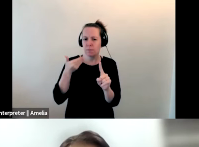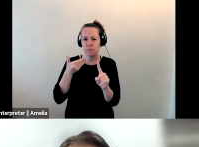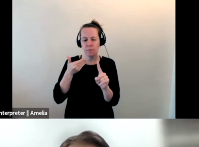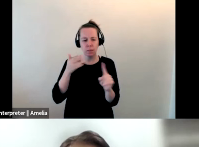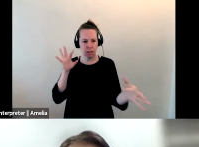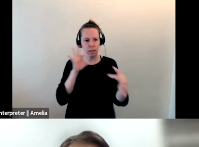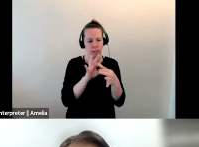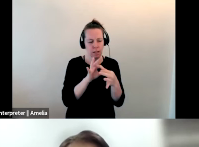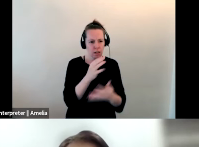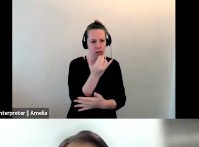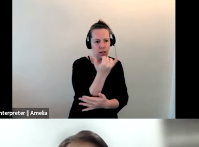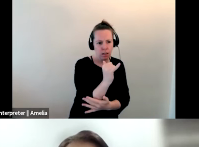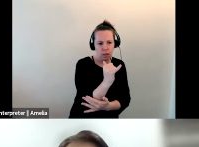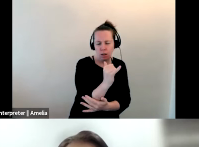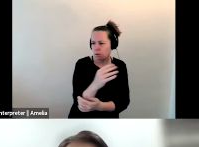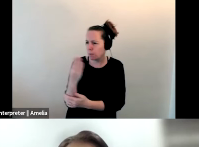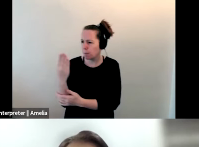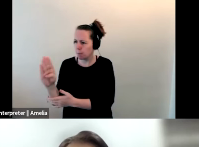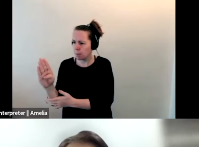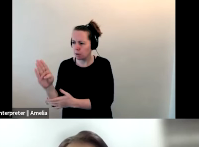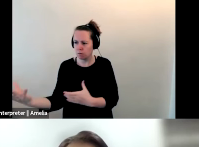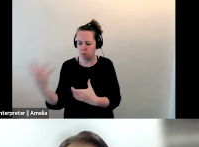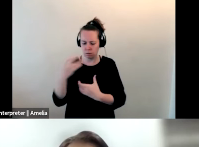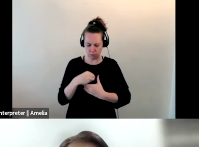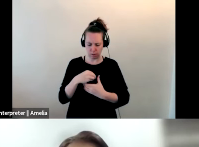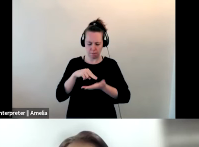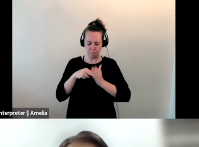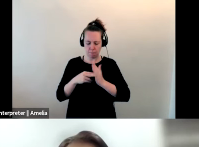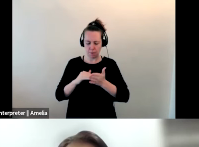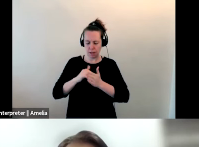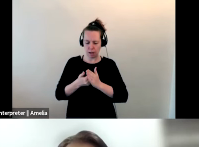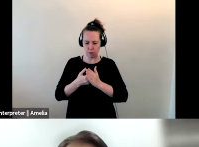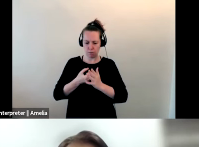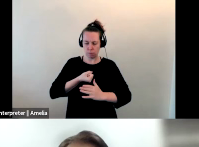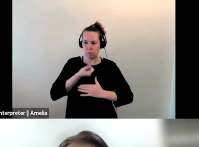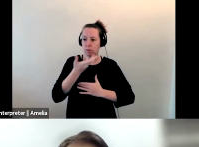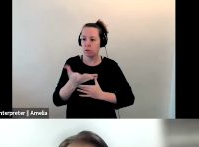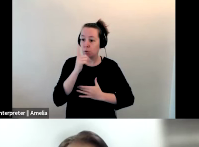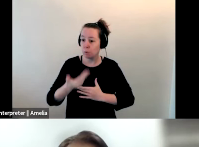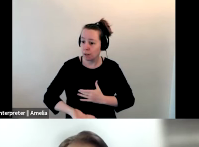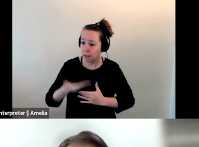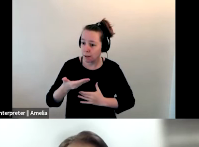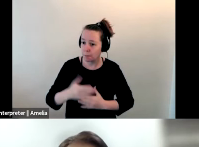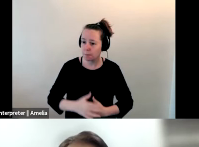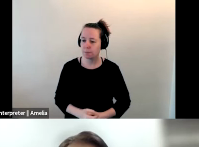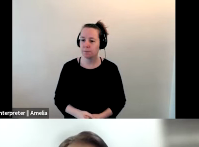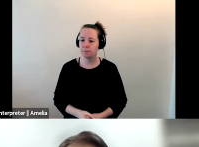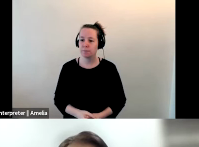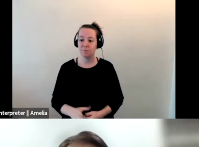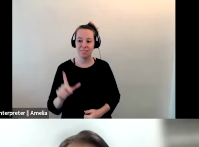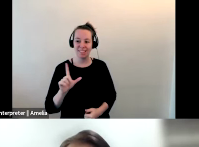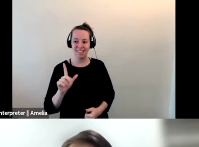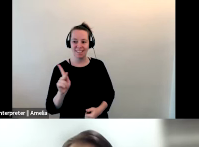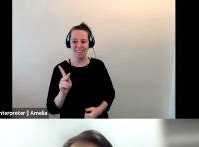out, okay, what are some things that I can use to talk about myself in a very positive way? Now, I'm also joined today and delighted